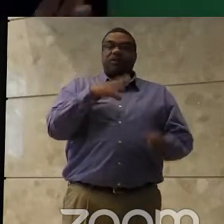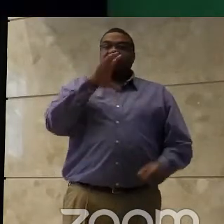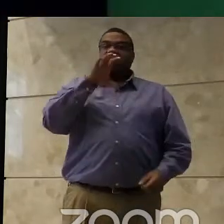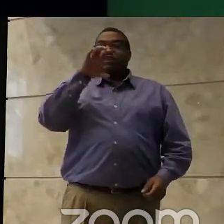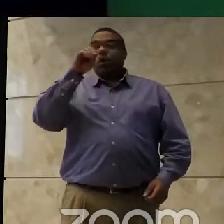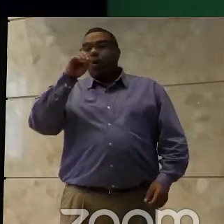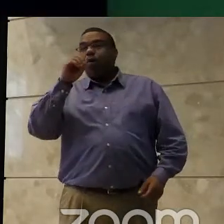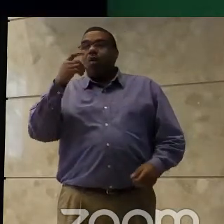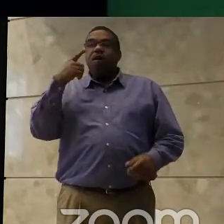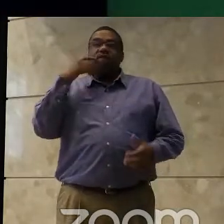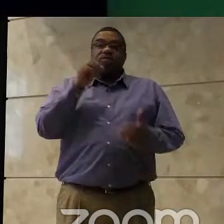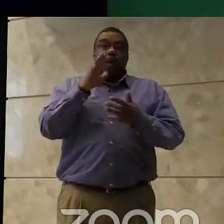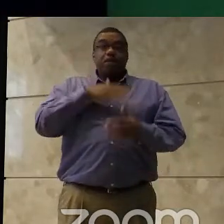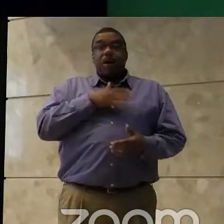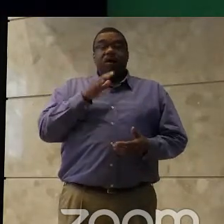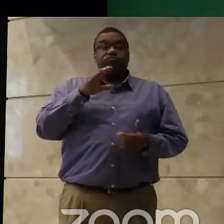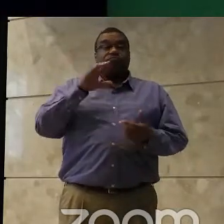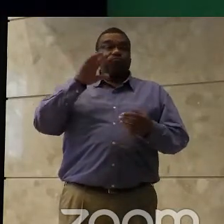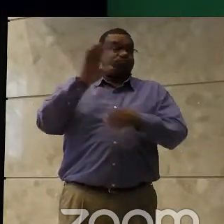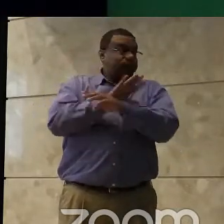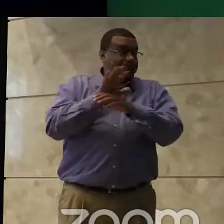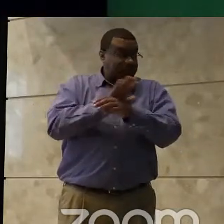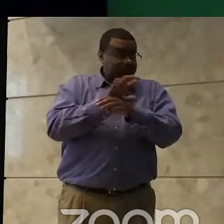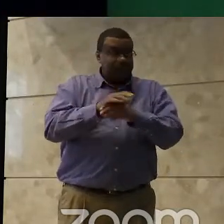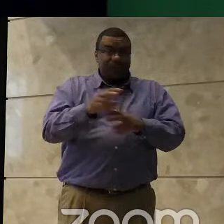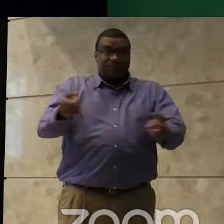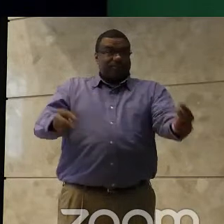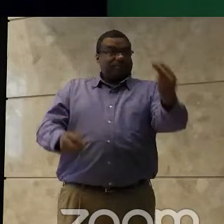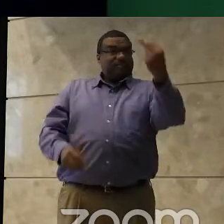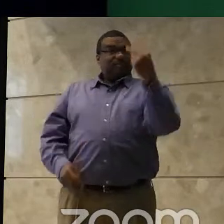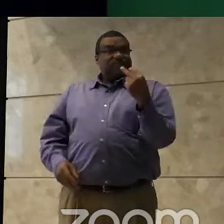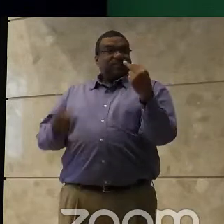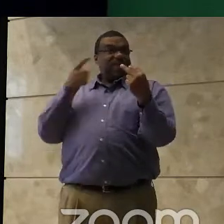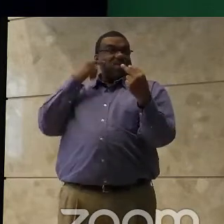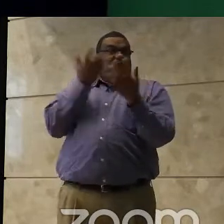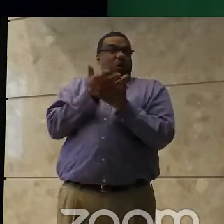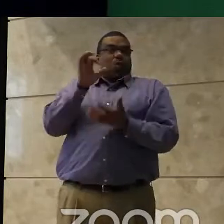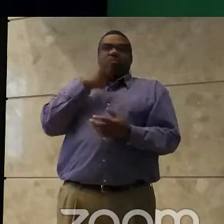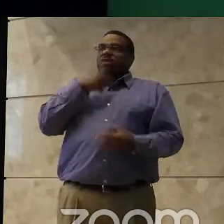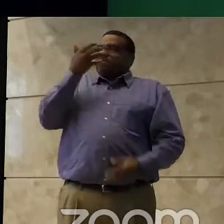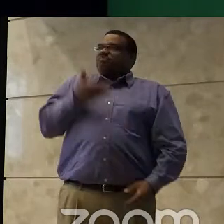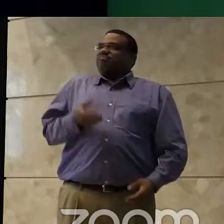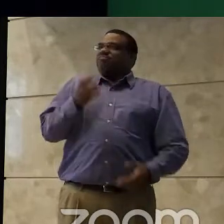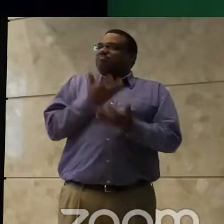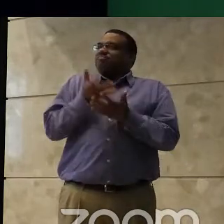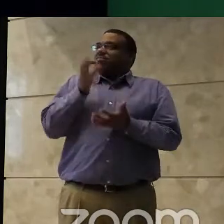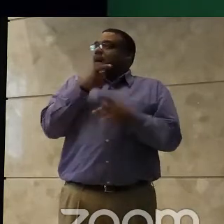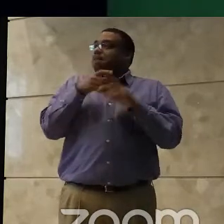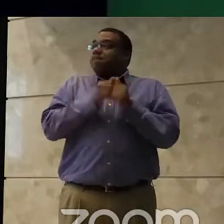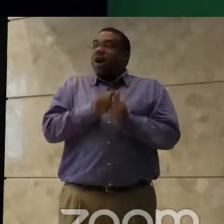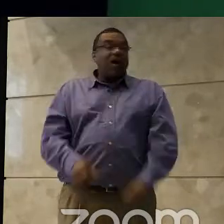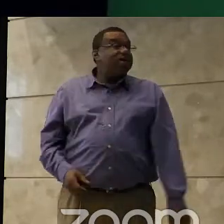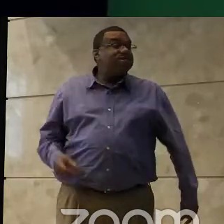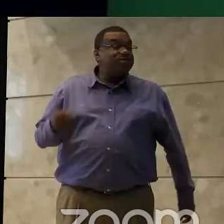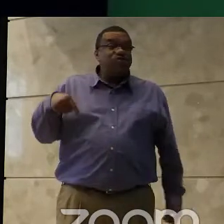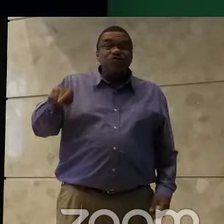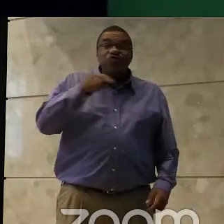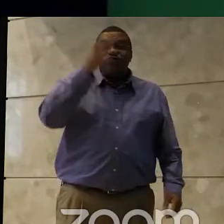of my company. You look at me and you think wealth, and I am wealthy. He said, but you